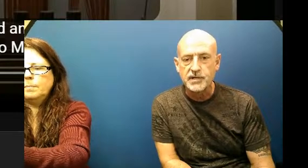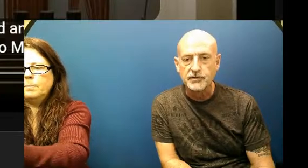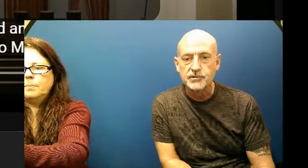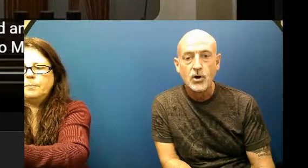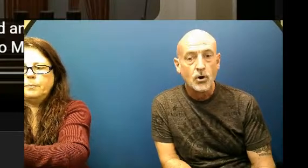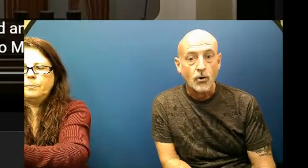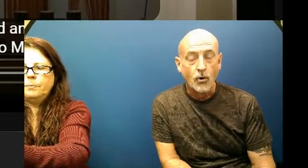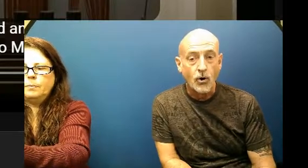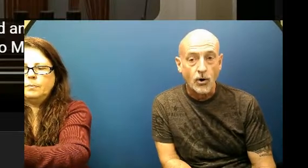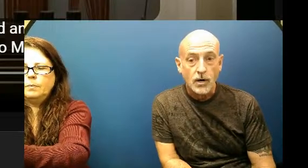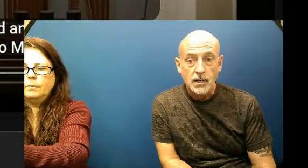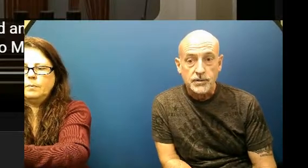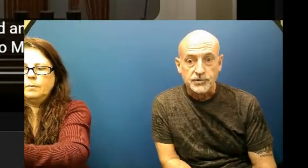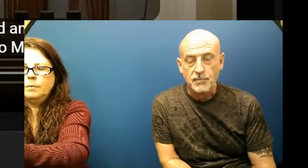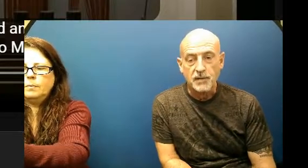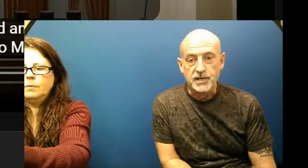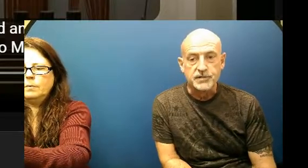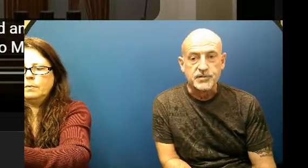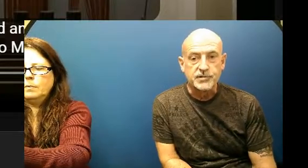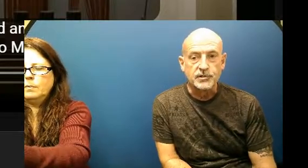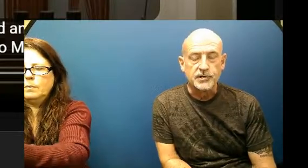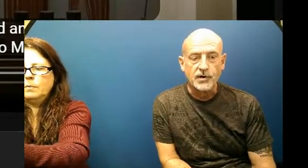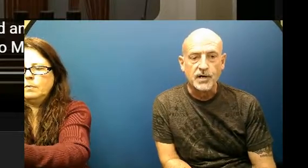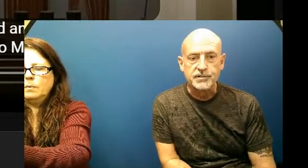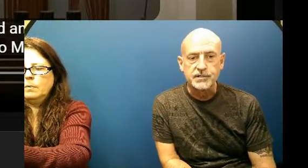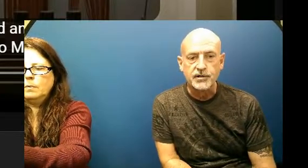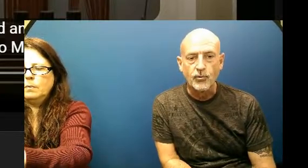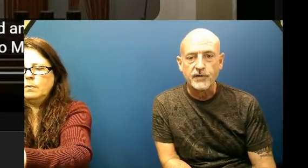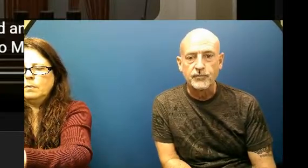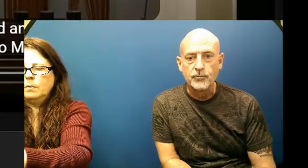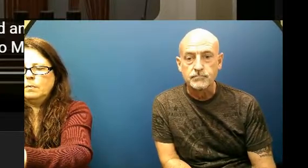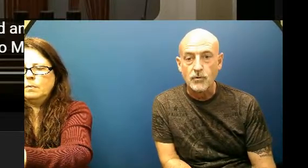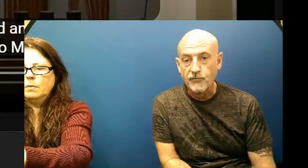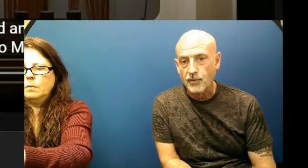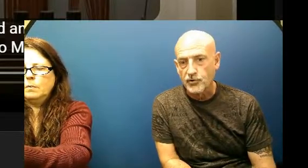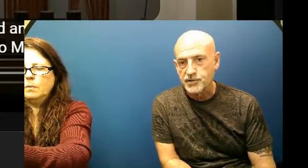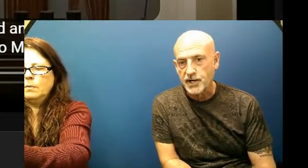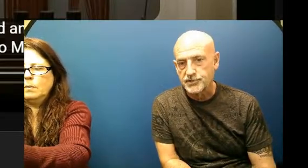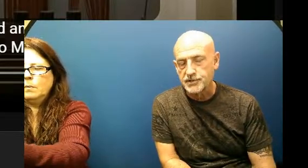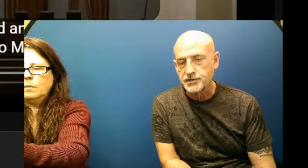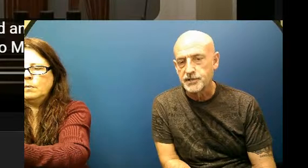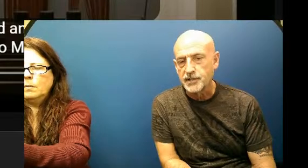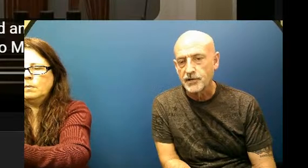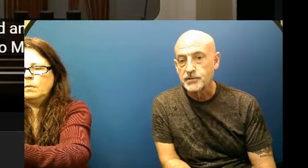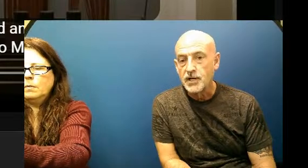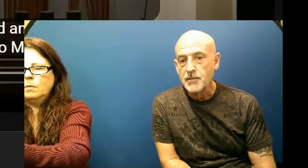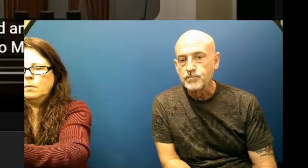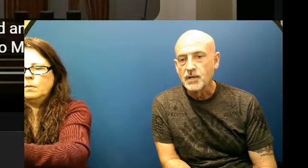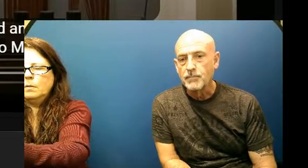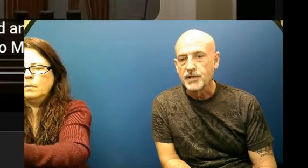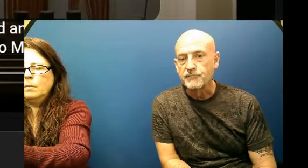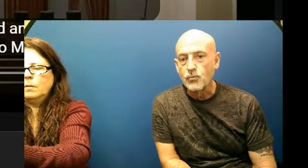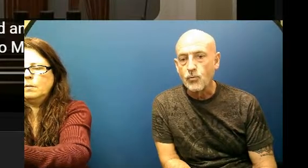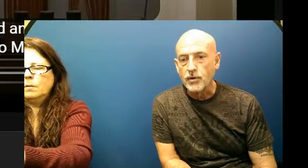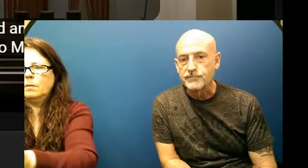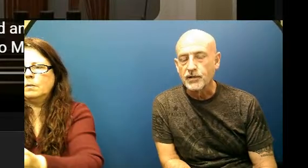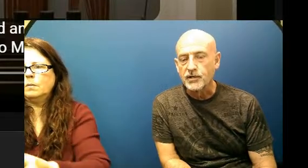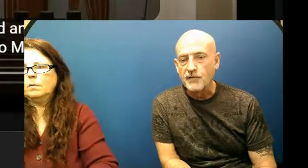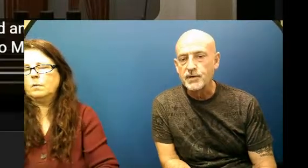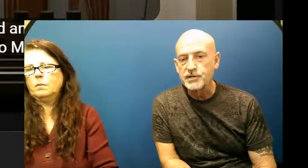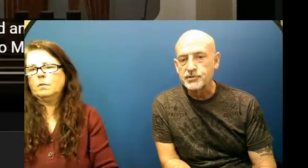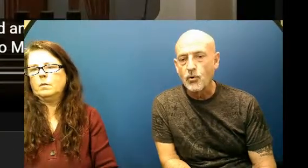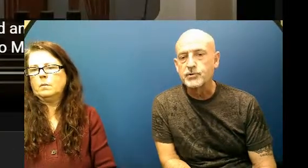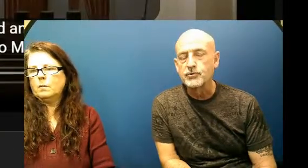these details, or she may be intentionally trying to steer away from or change these details. But if